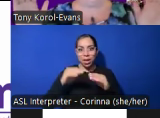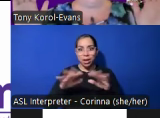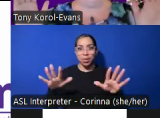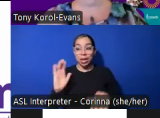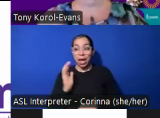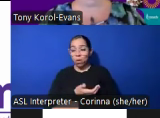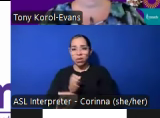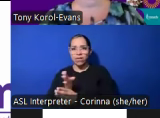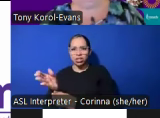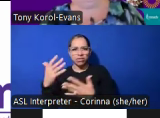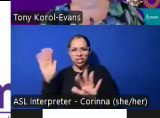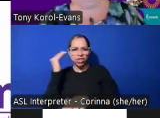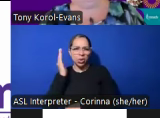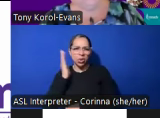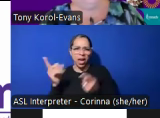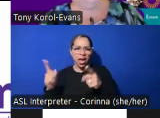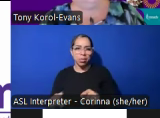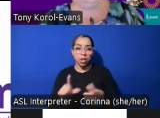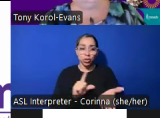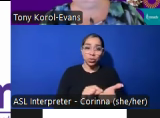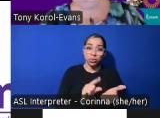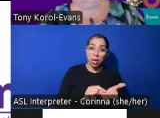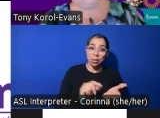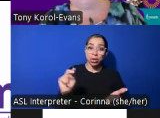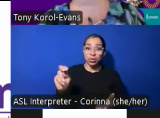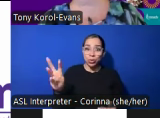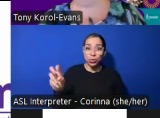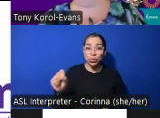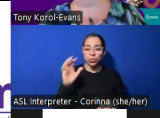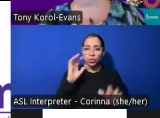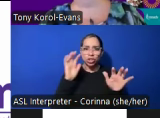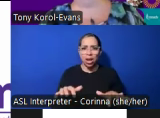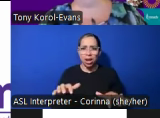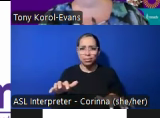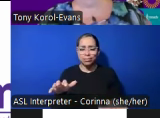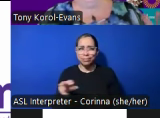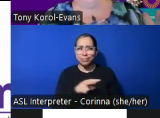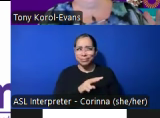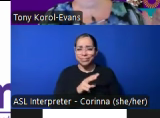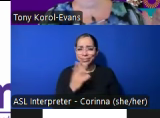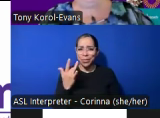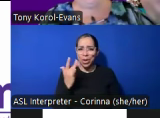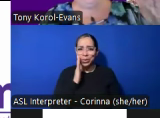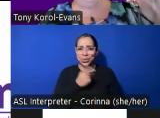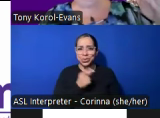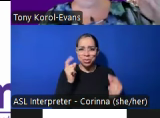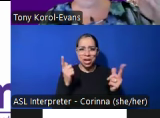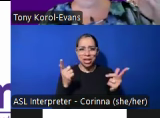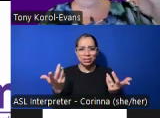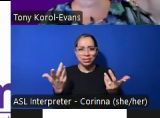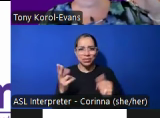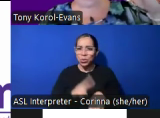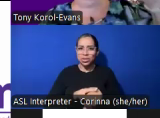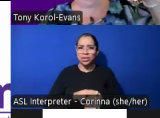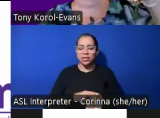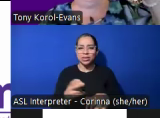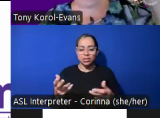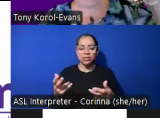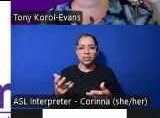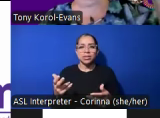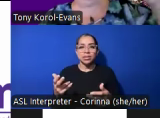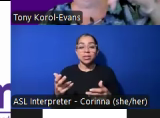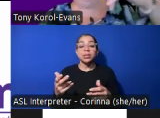were just shocked, and we were like, really? Why would you be surprised? But then it was